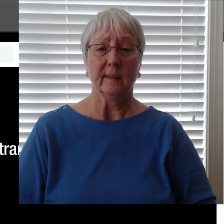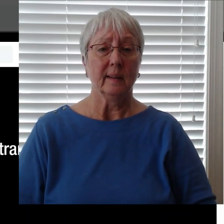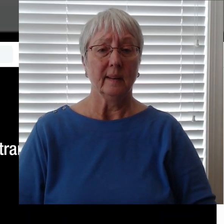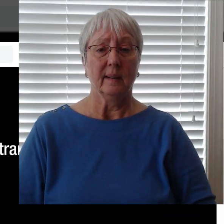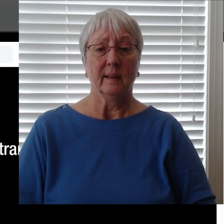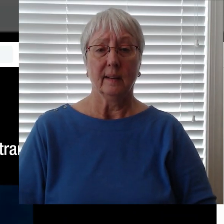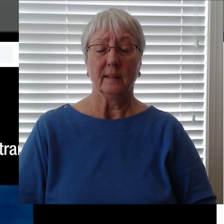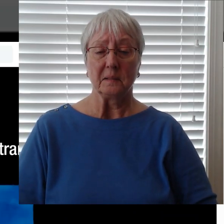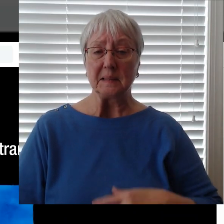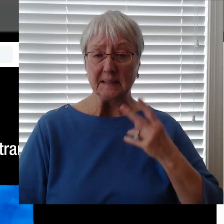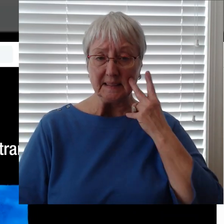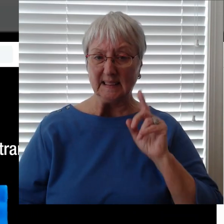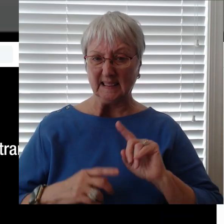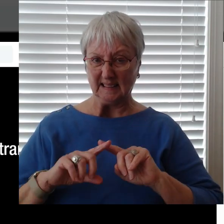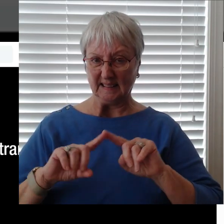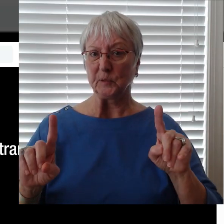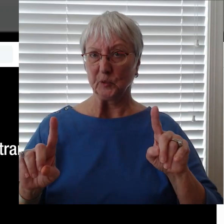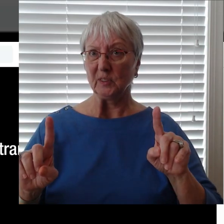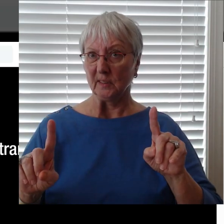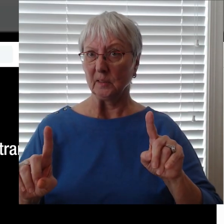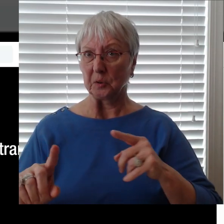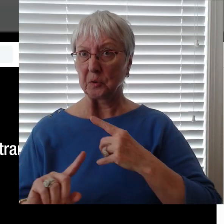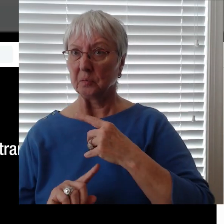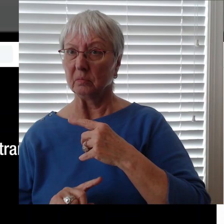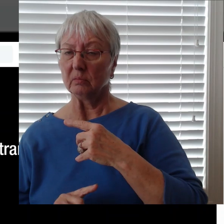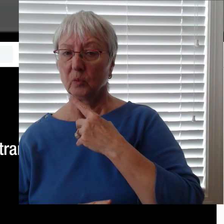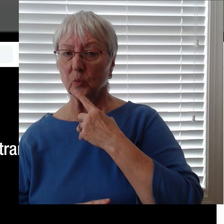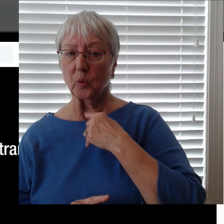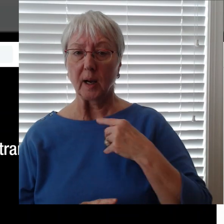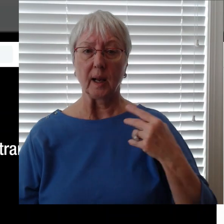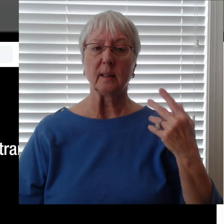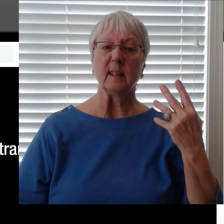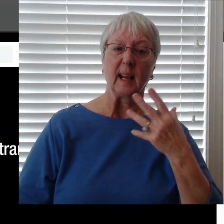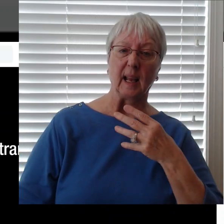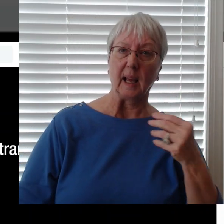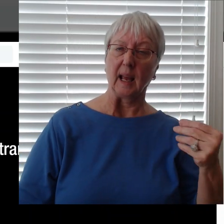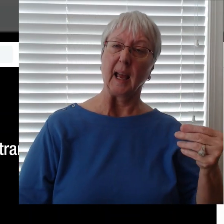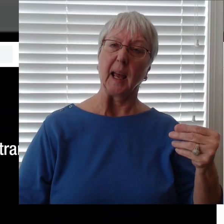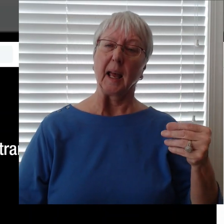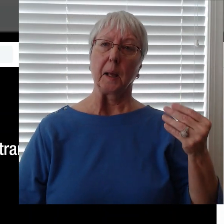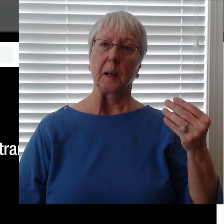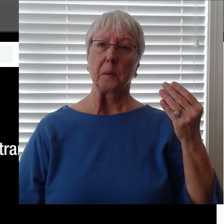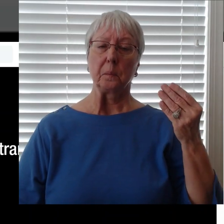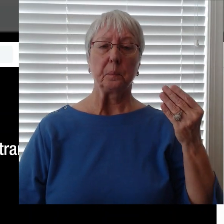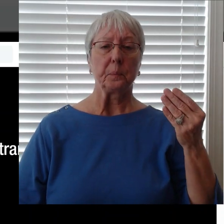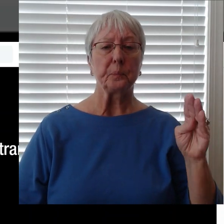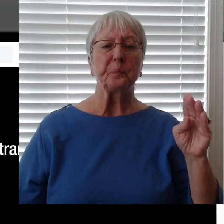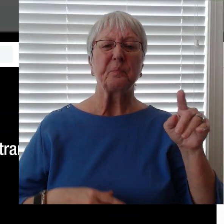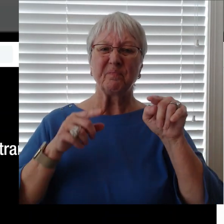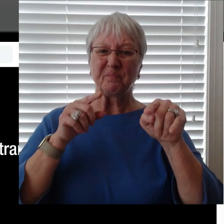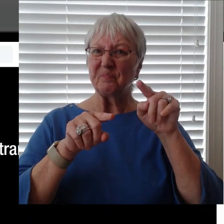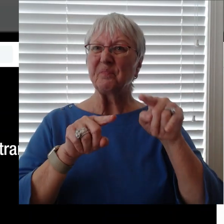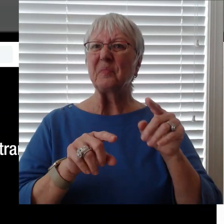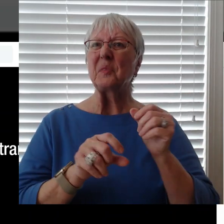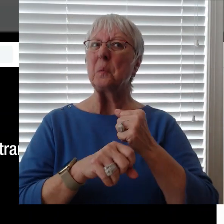or permanent rose and phthalo blue, each creates a more vibrant purple than the first two grouping of primaries.